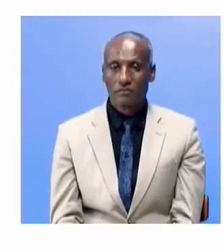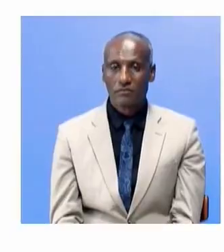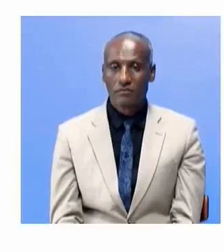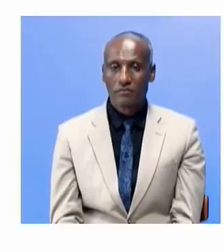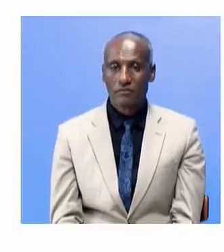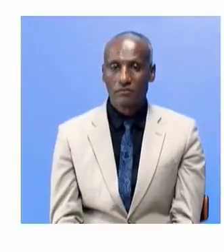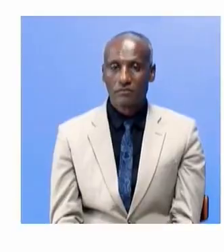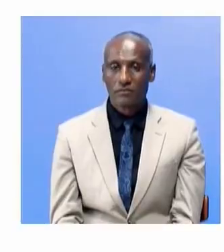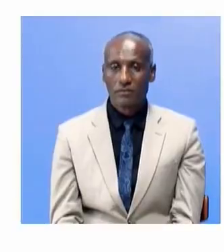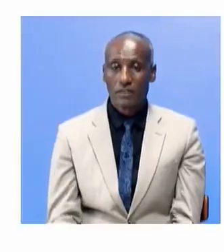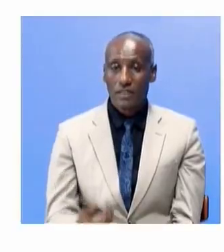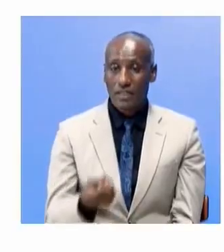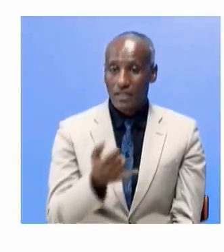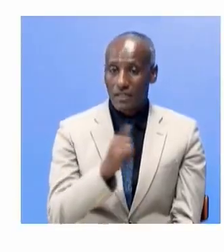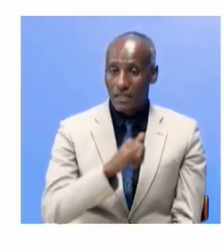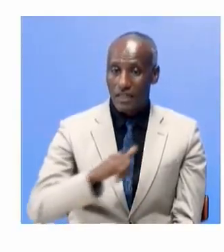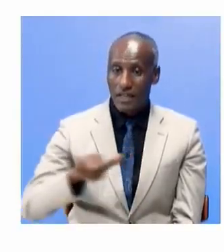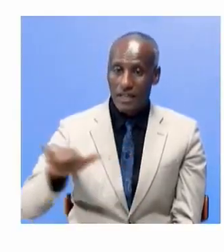they